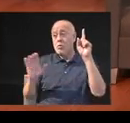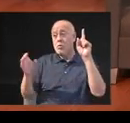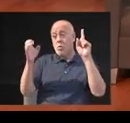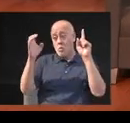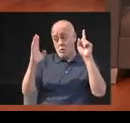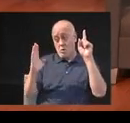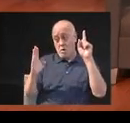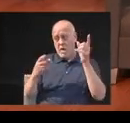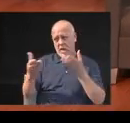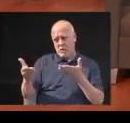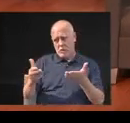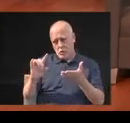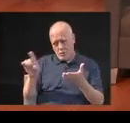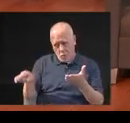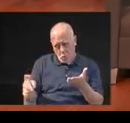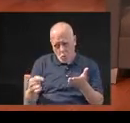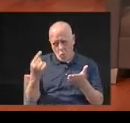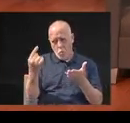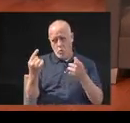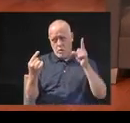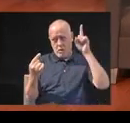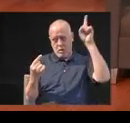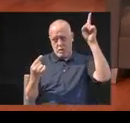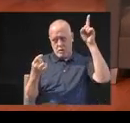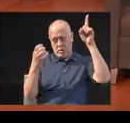serve him only."